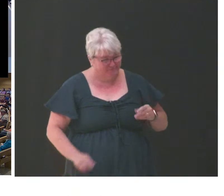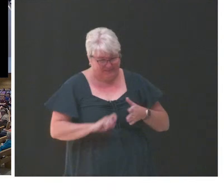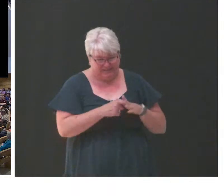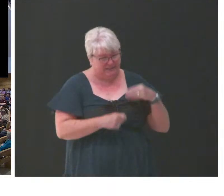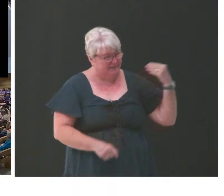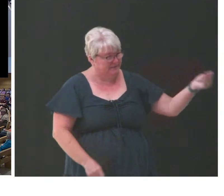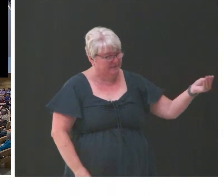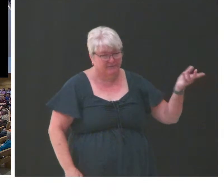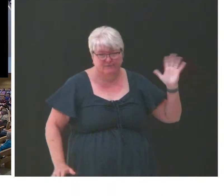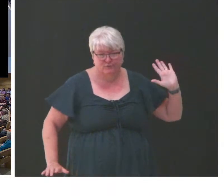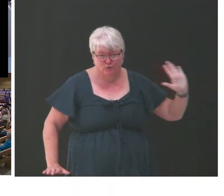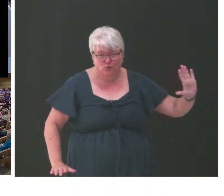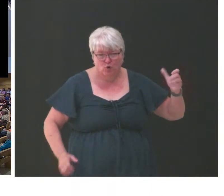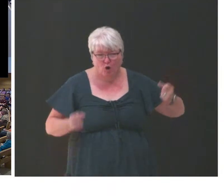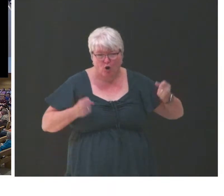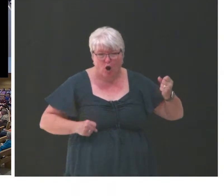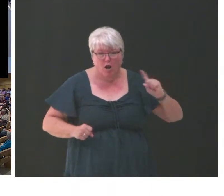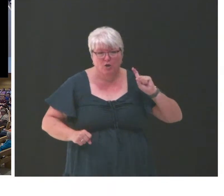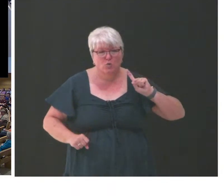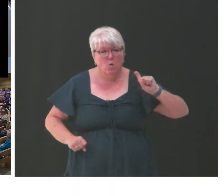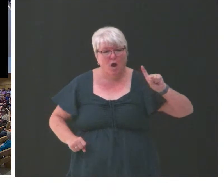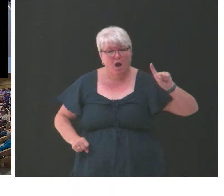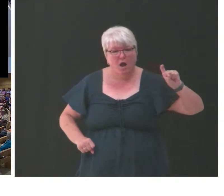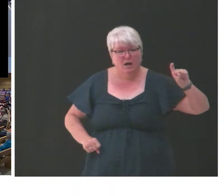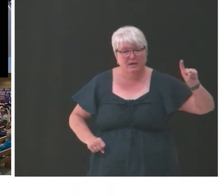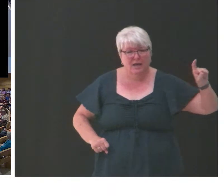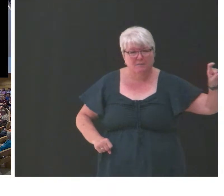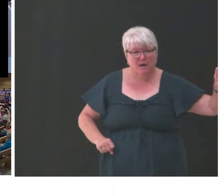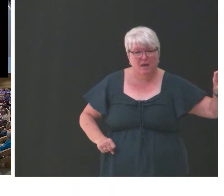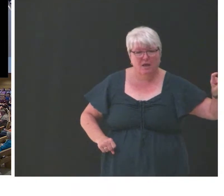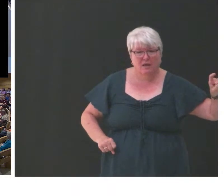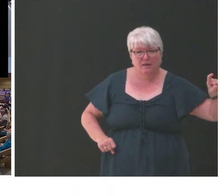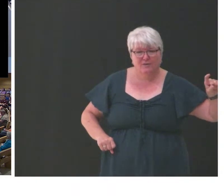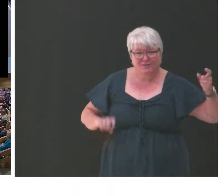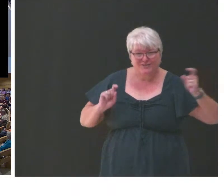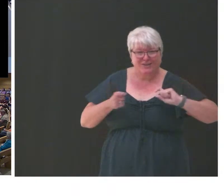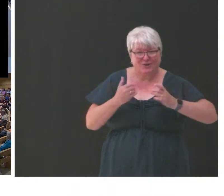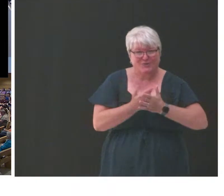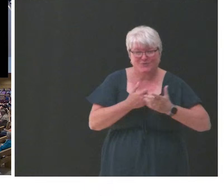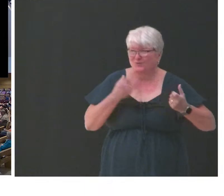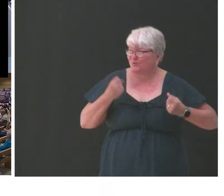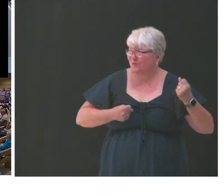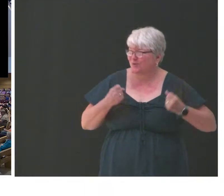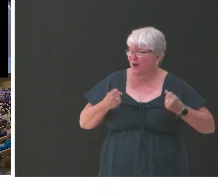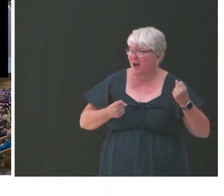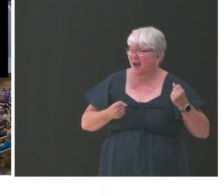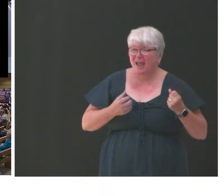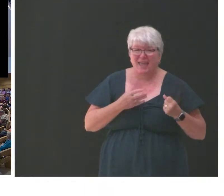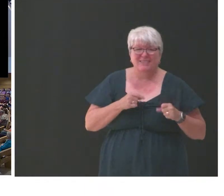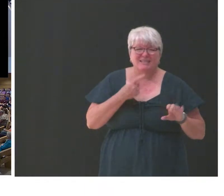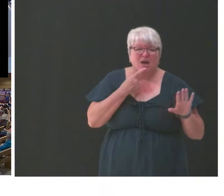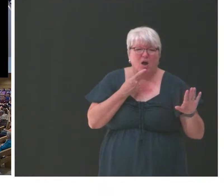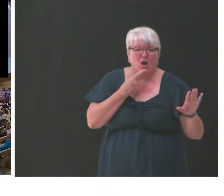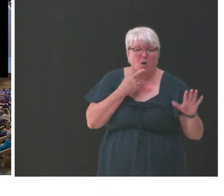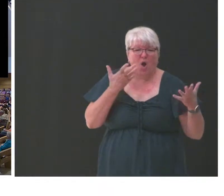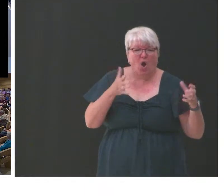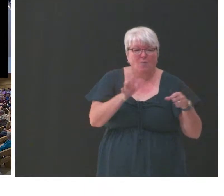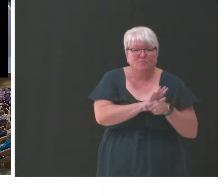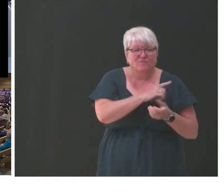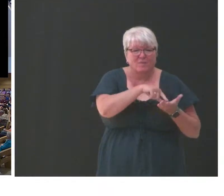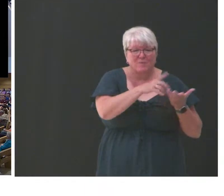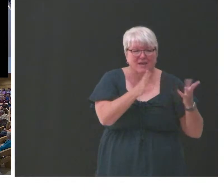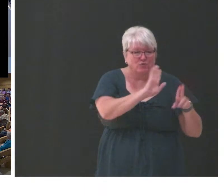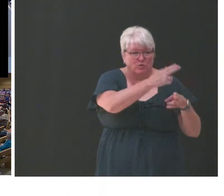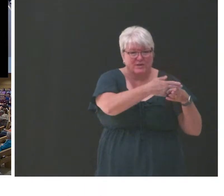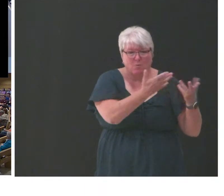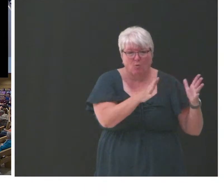keys. You walk out of here this morning, not only changed by God, but changed because you're driving new wheels home. And they say, it's all covered. It's in